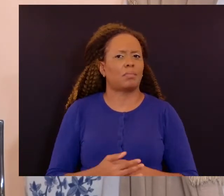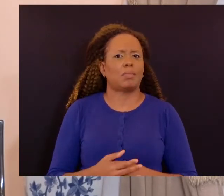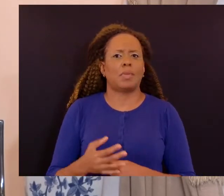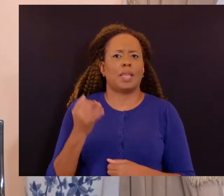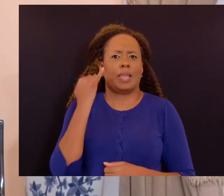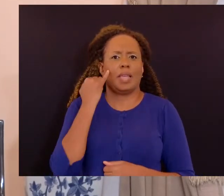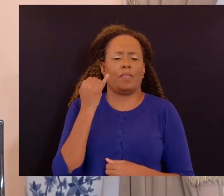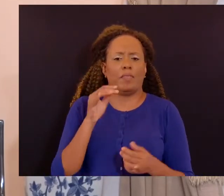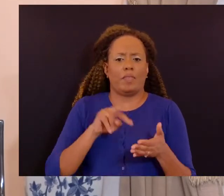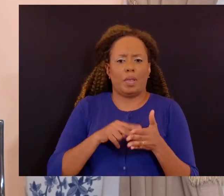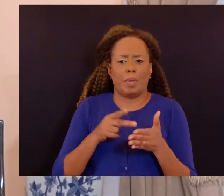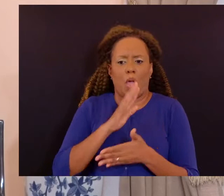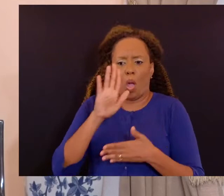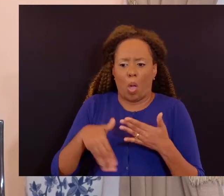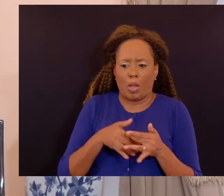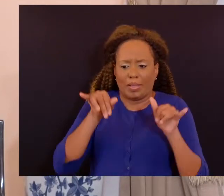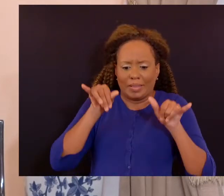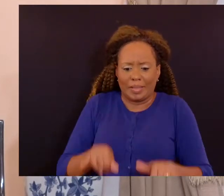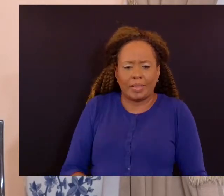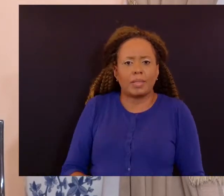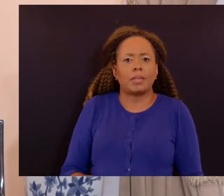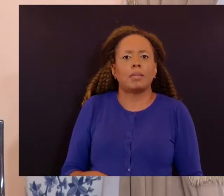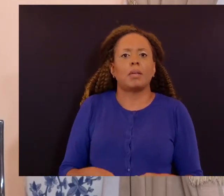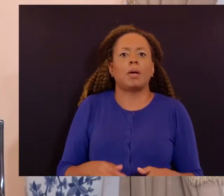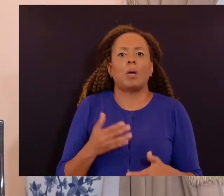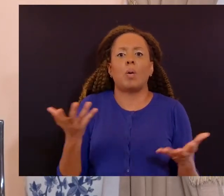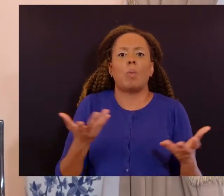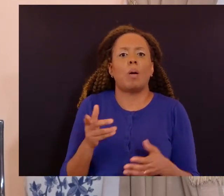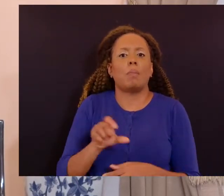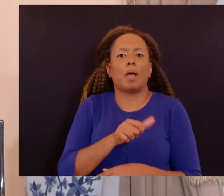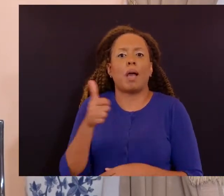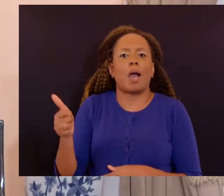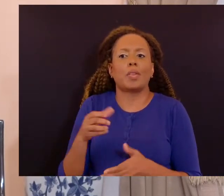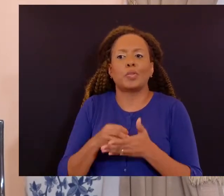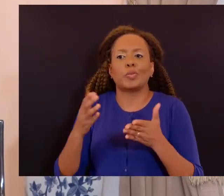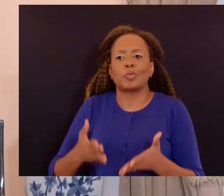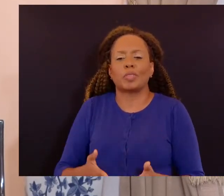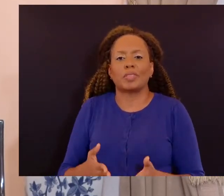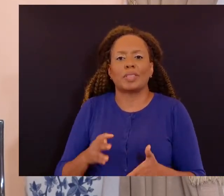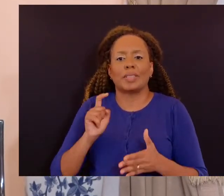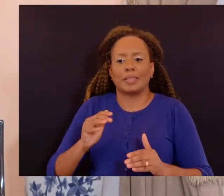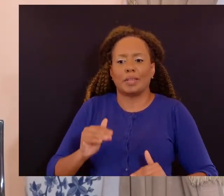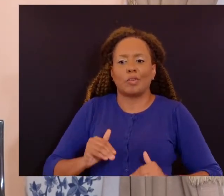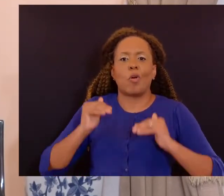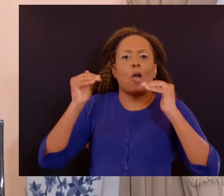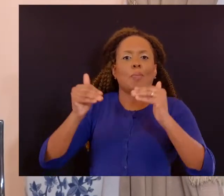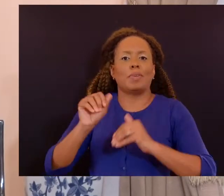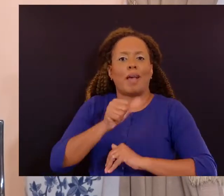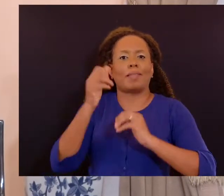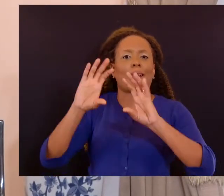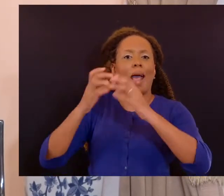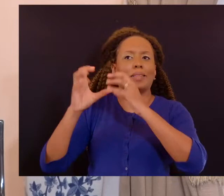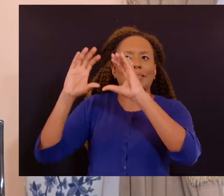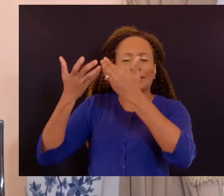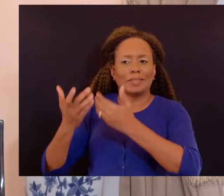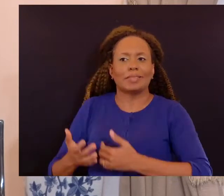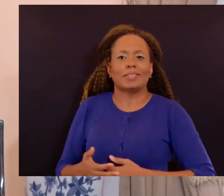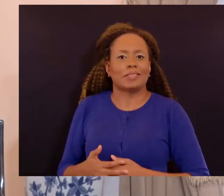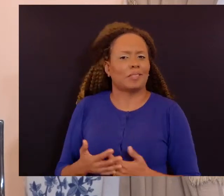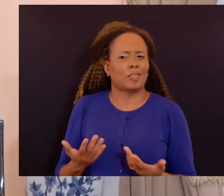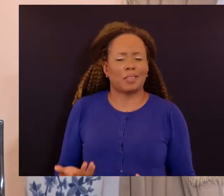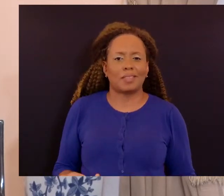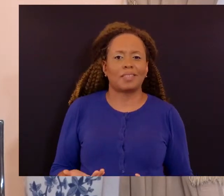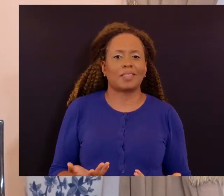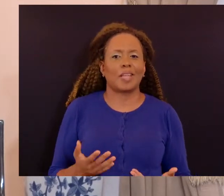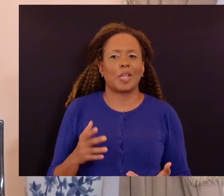remain, then it means that there has to be space being created at the other level in terms of allowing students to enter at secondary. So it has